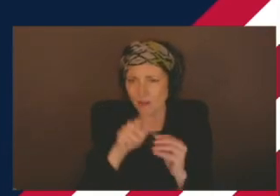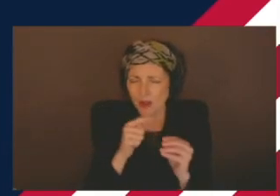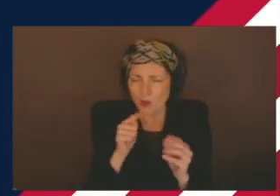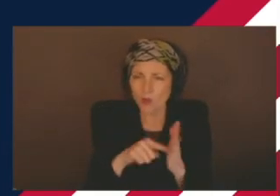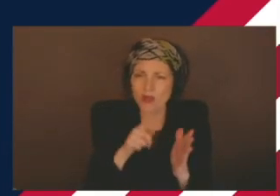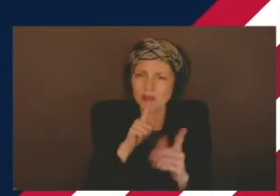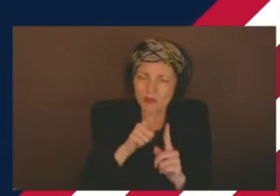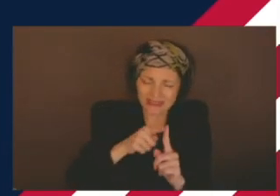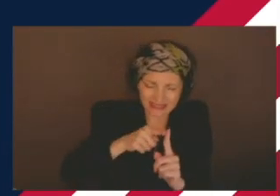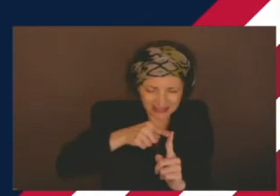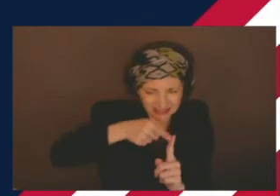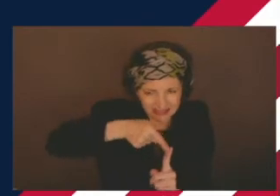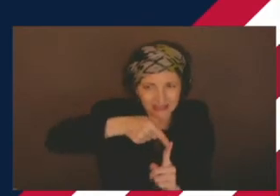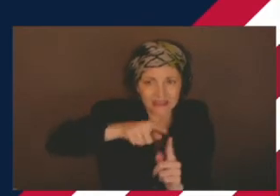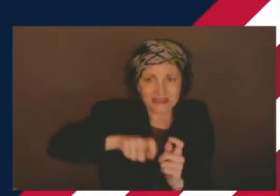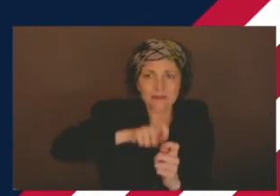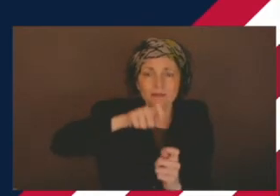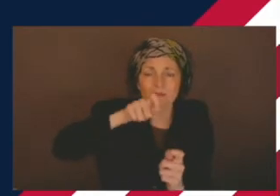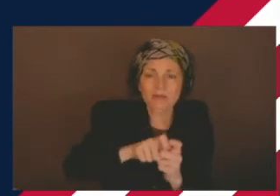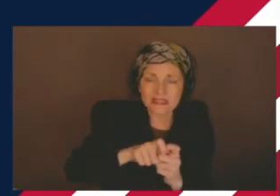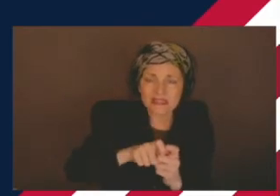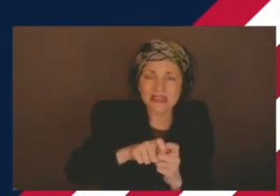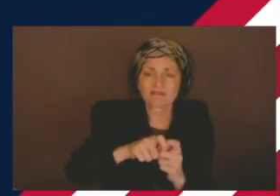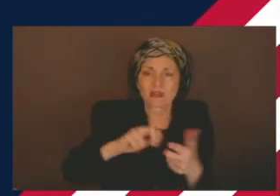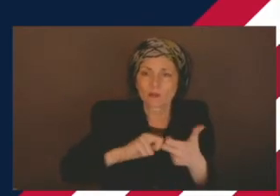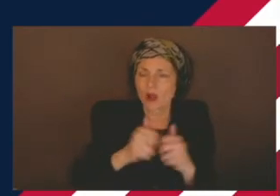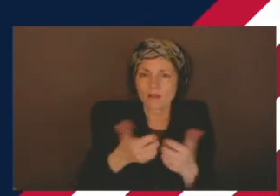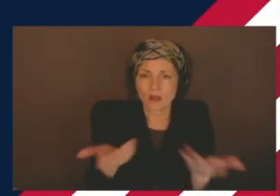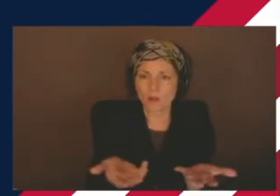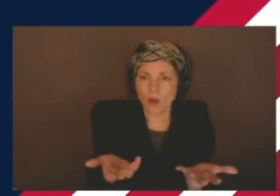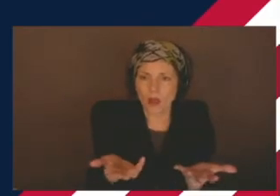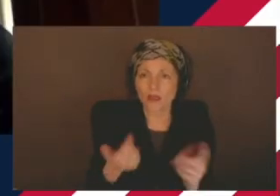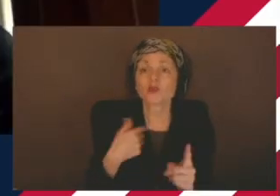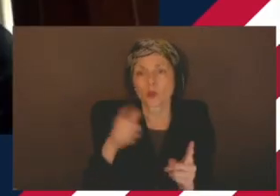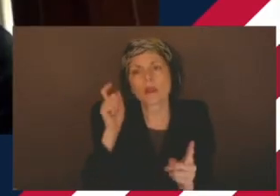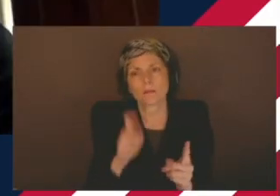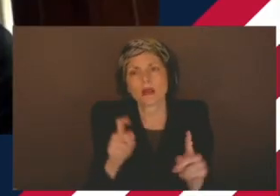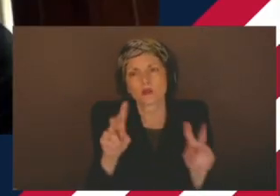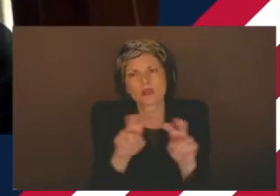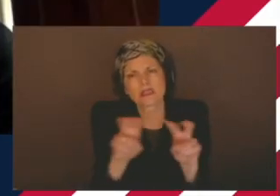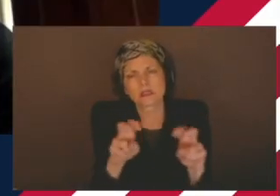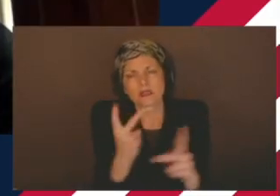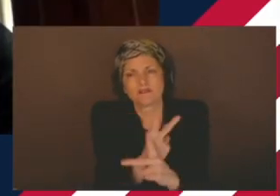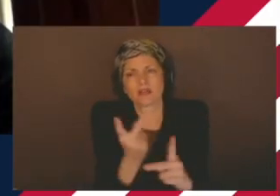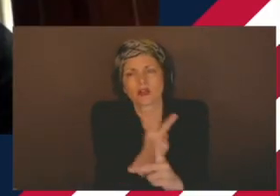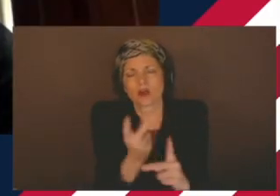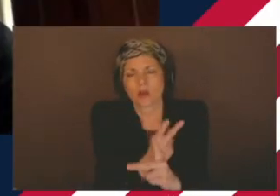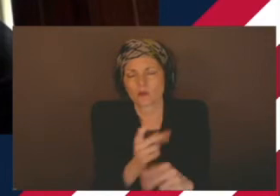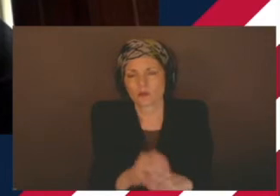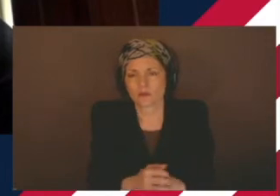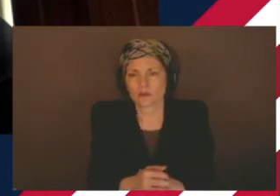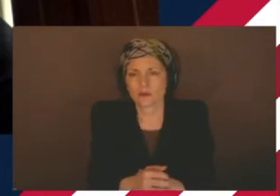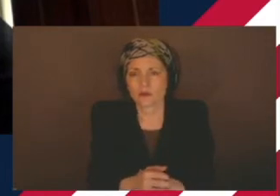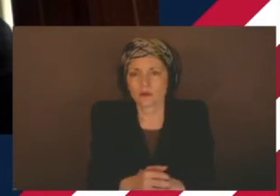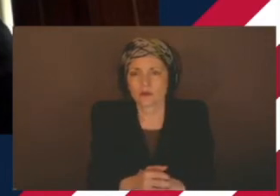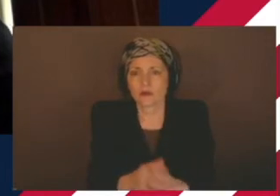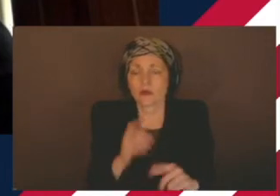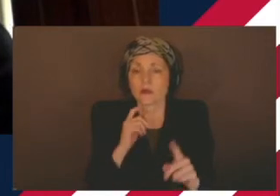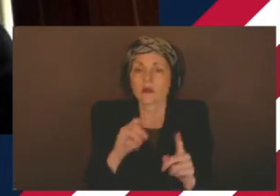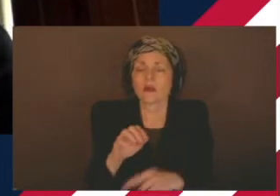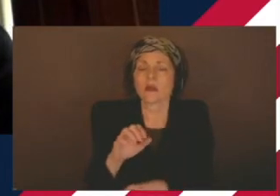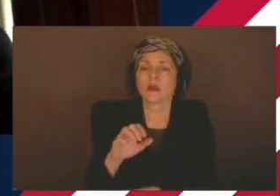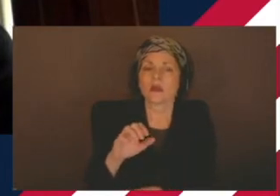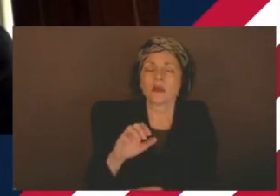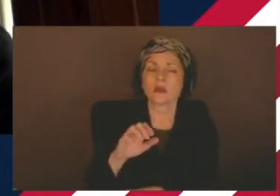where we really need to tackle it centrally. And I think that needs to change. There is no question that kleptocracy is